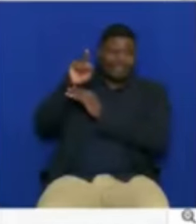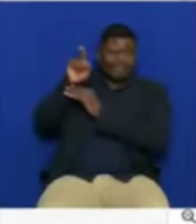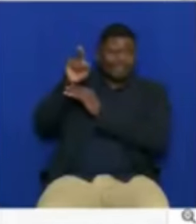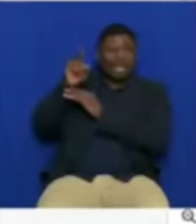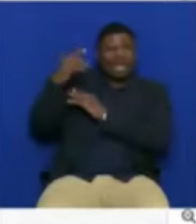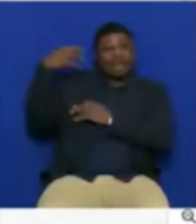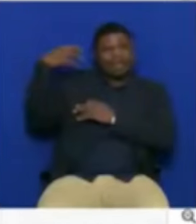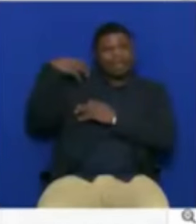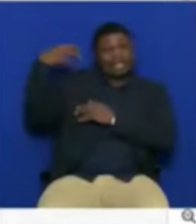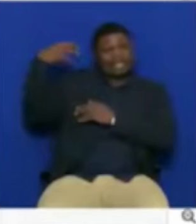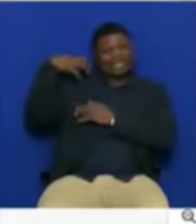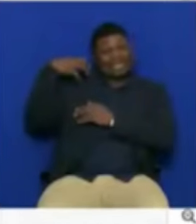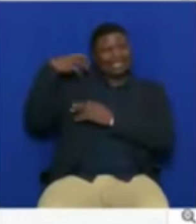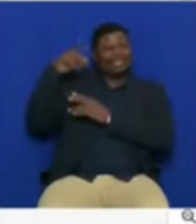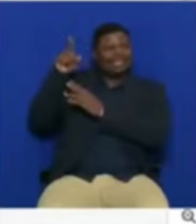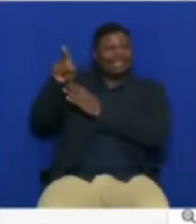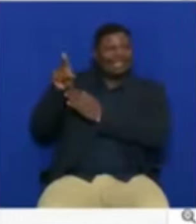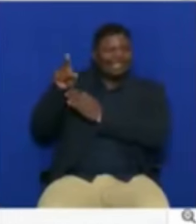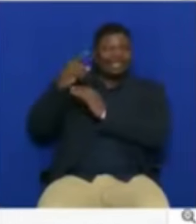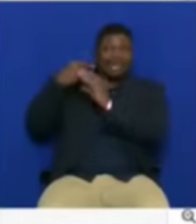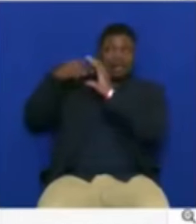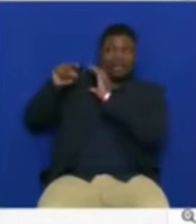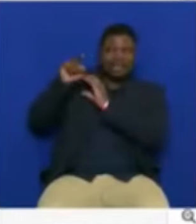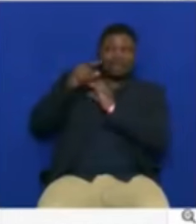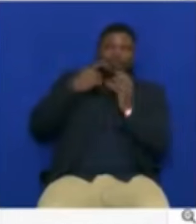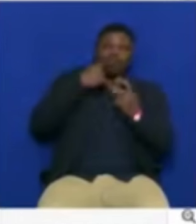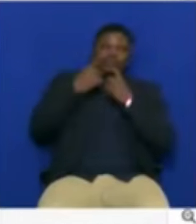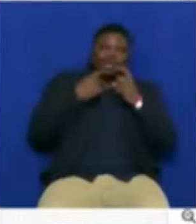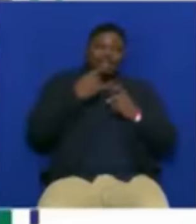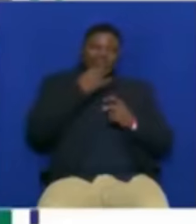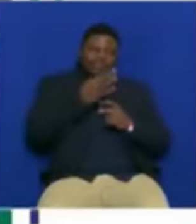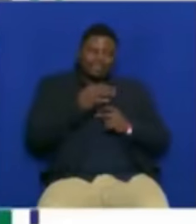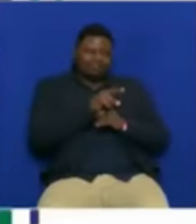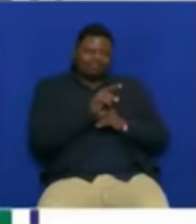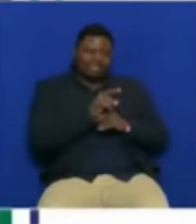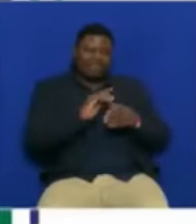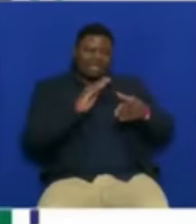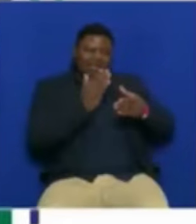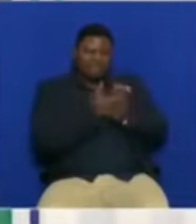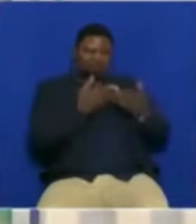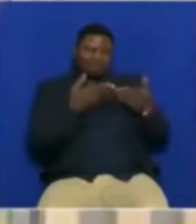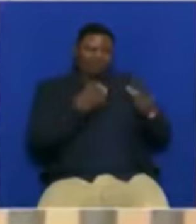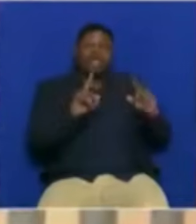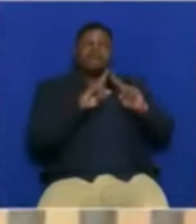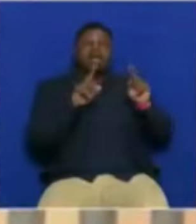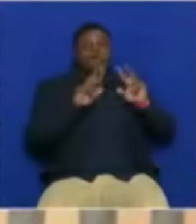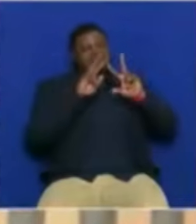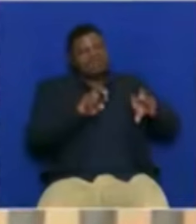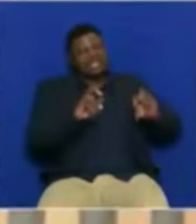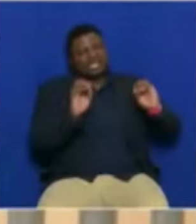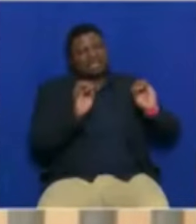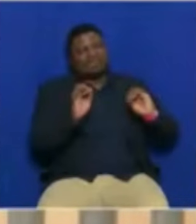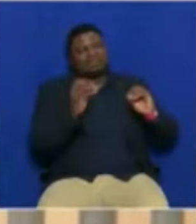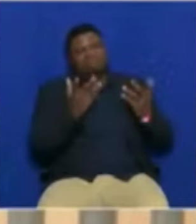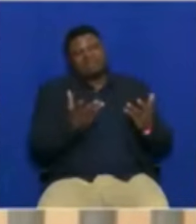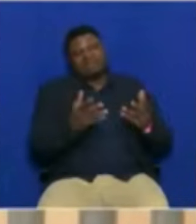Now, if you stay on page 283, the email above